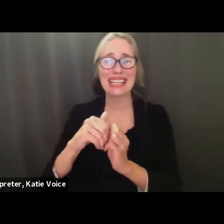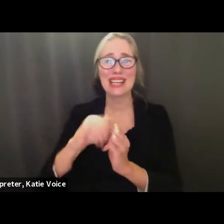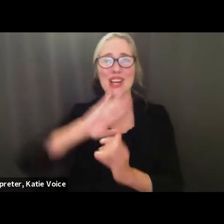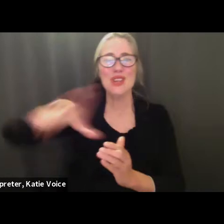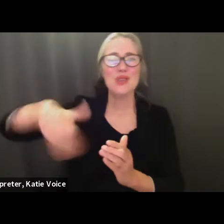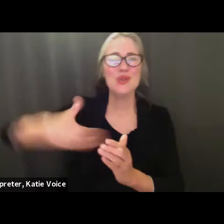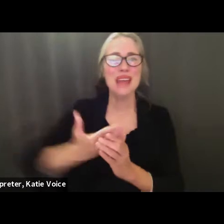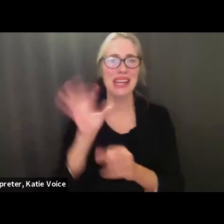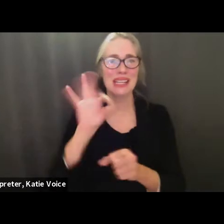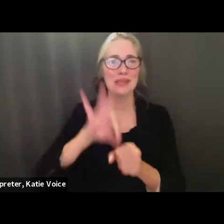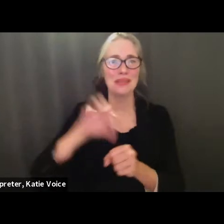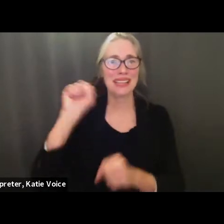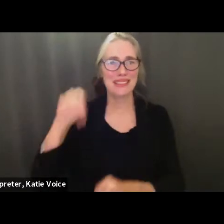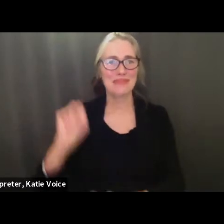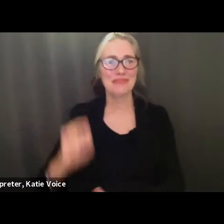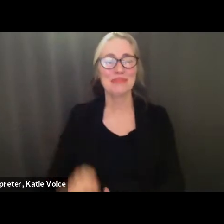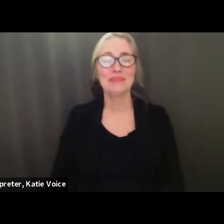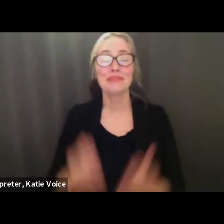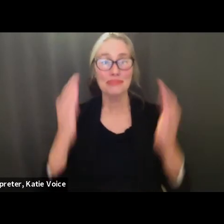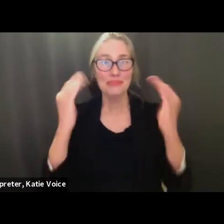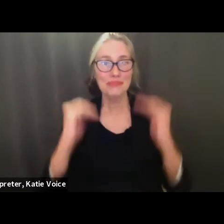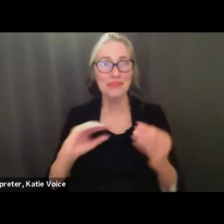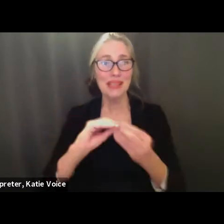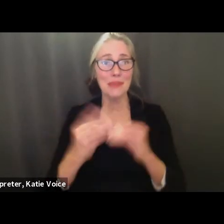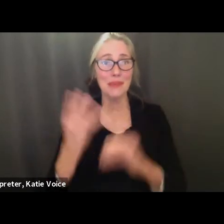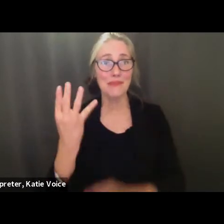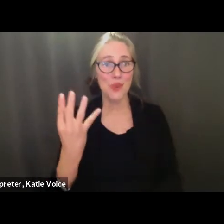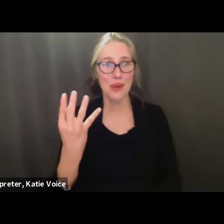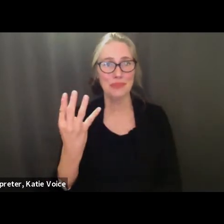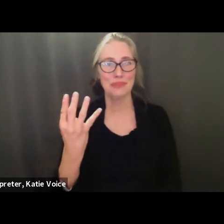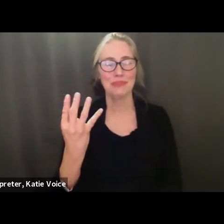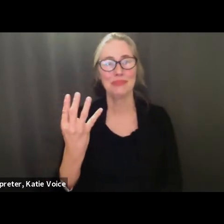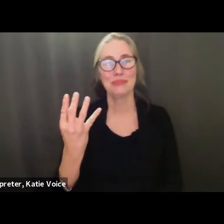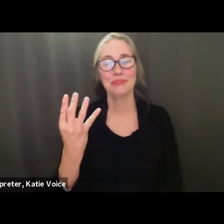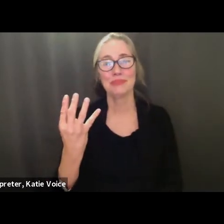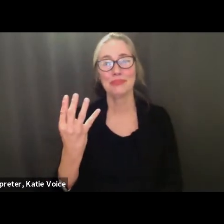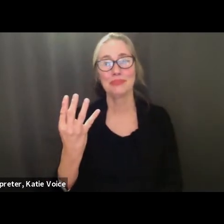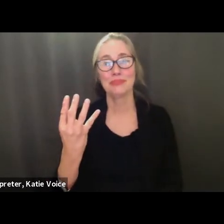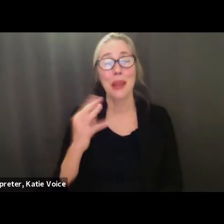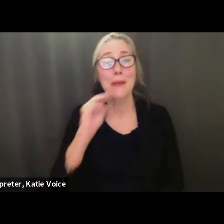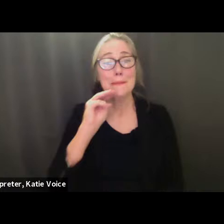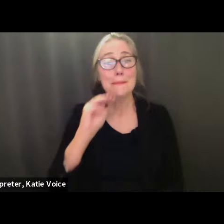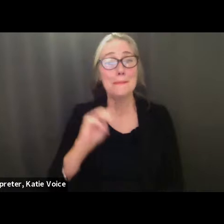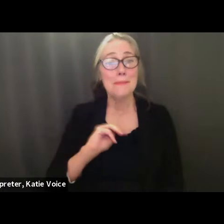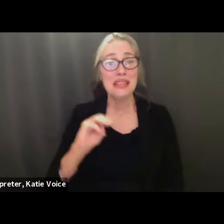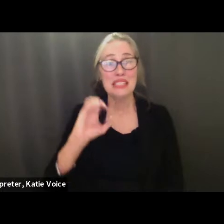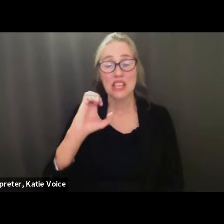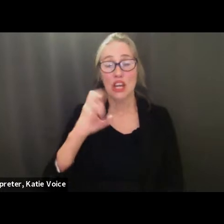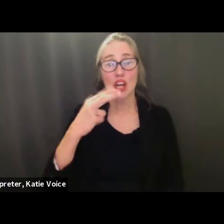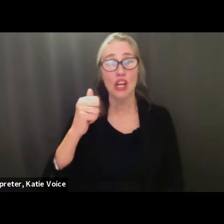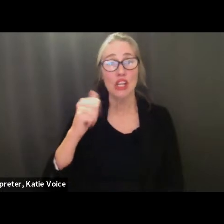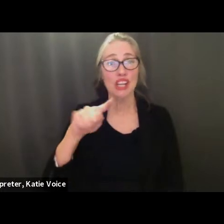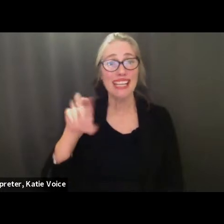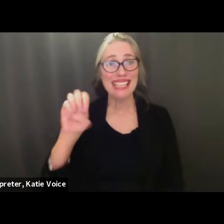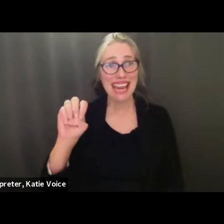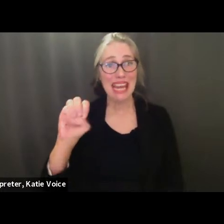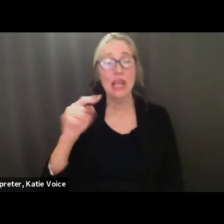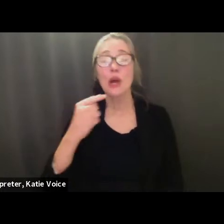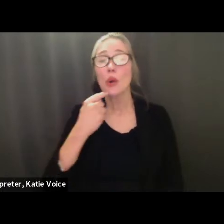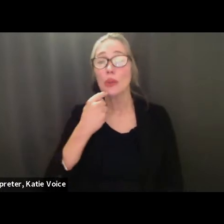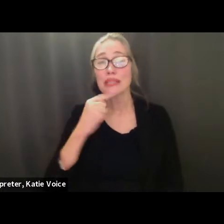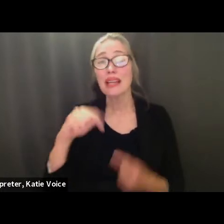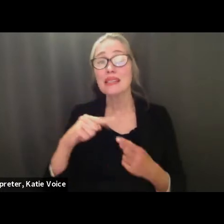too. On to number 4. Ms. Chate will be telling us a little bit about